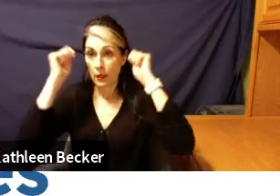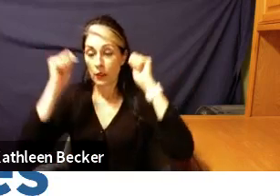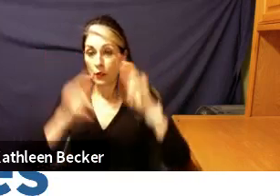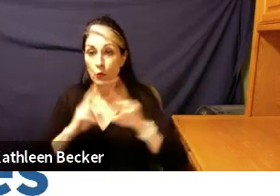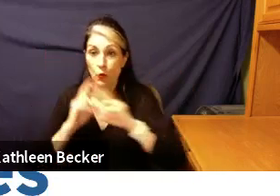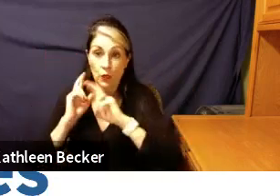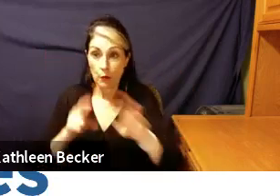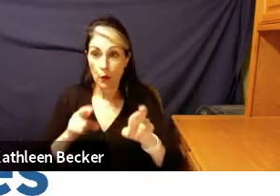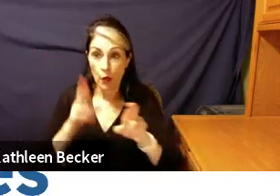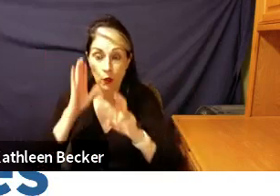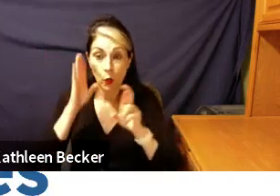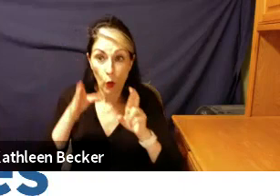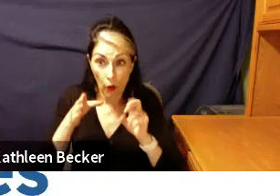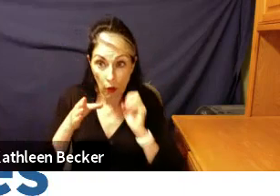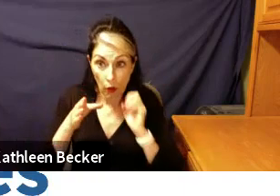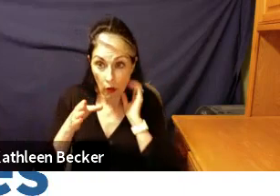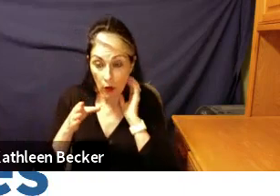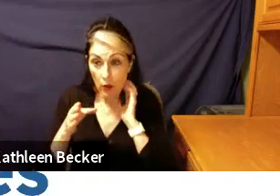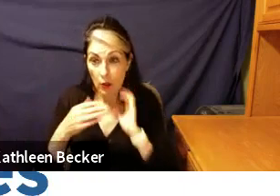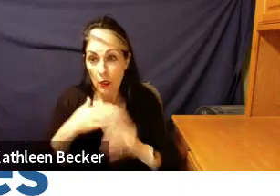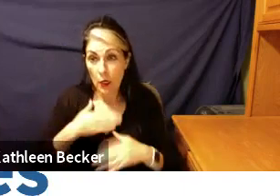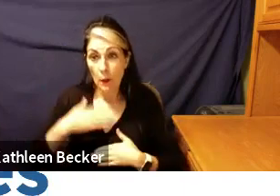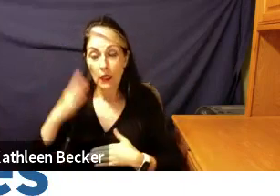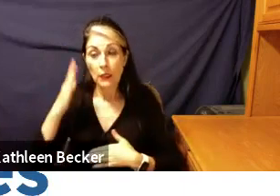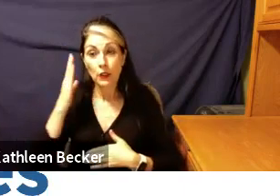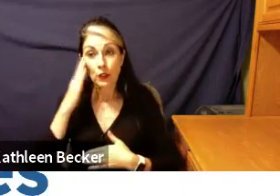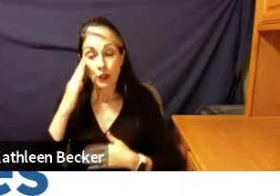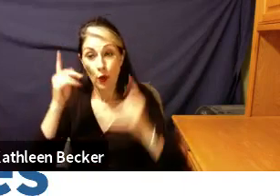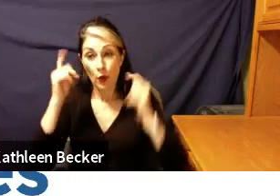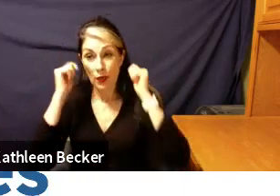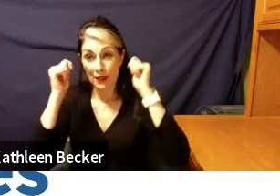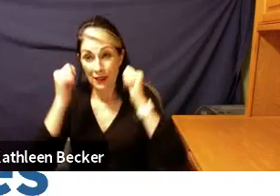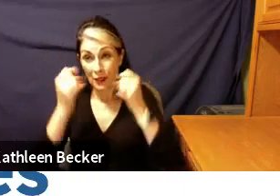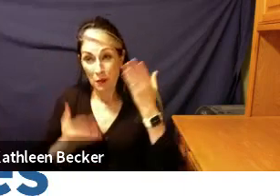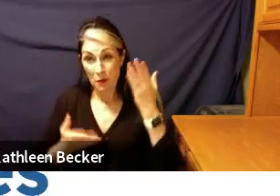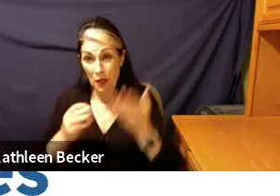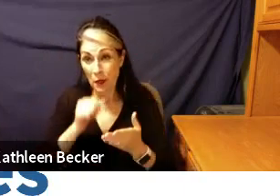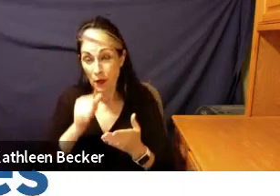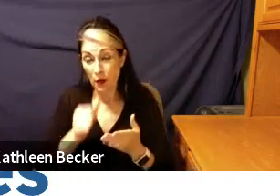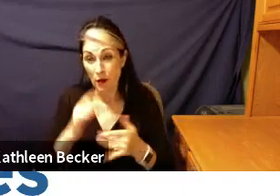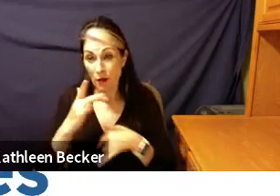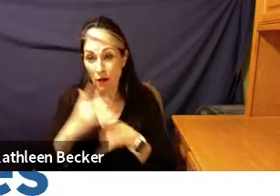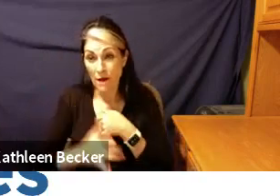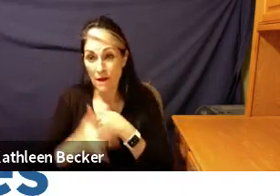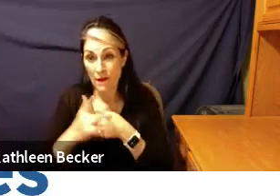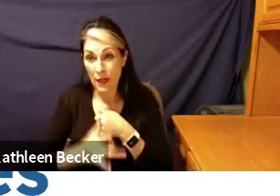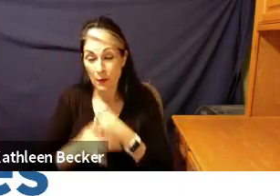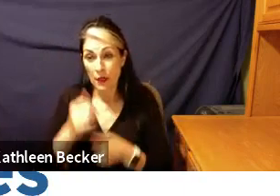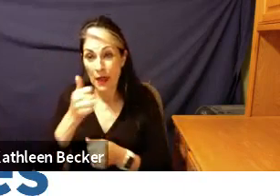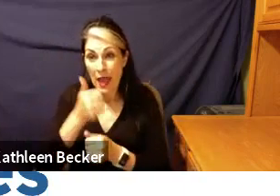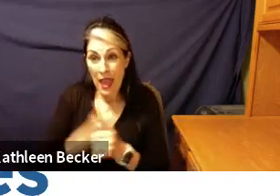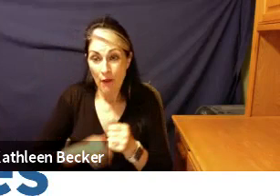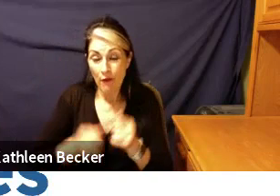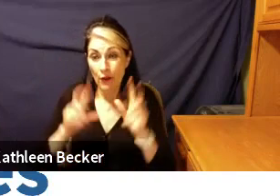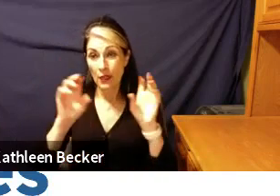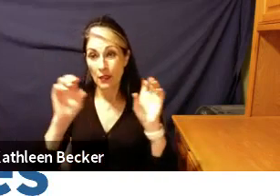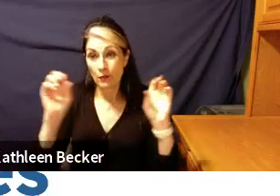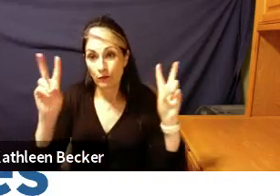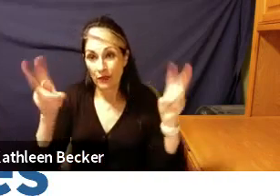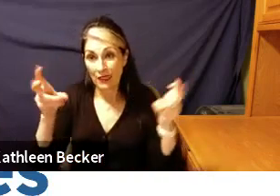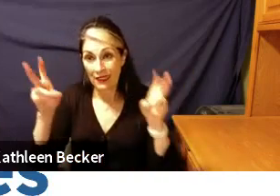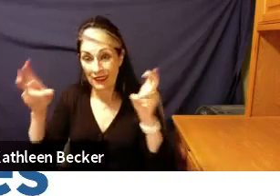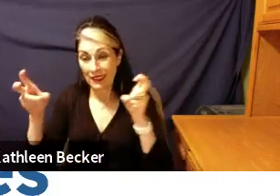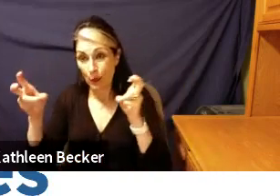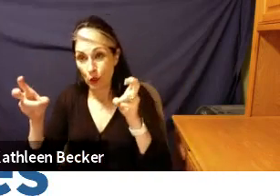to respond in. And please note, a tutor might not be available in every subject area